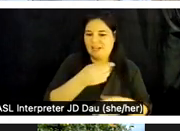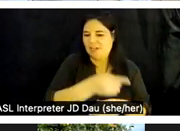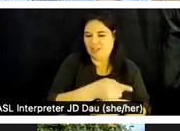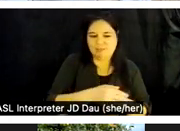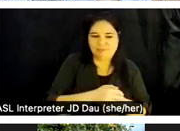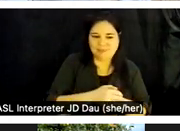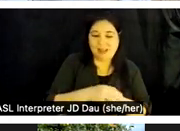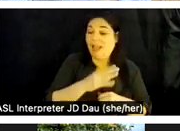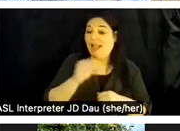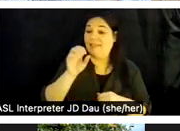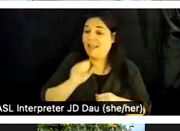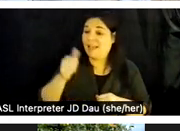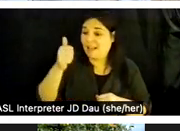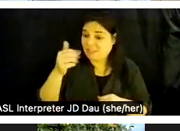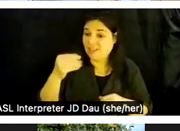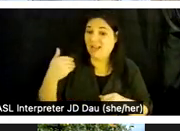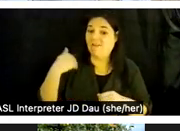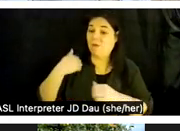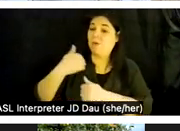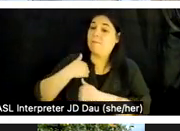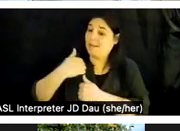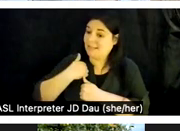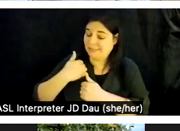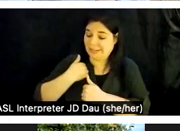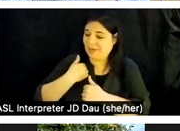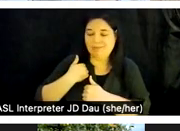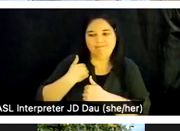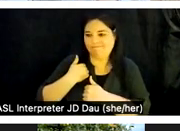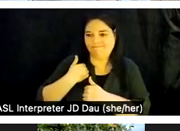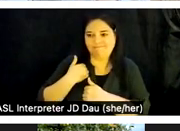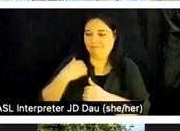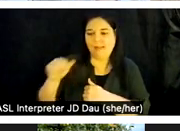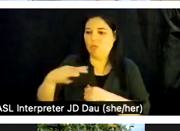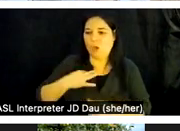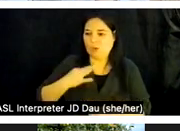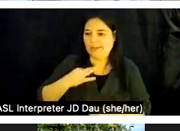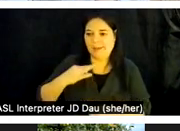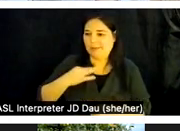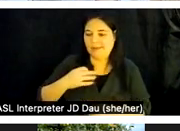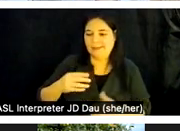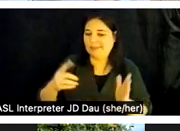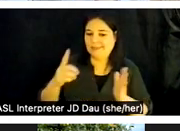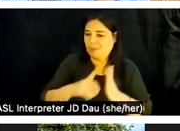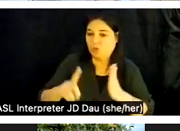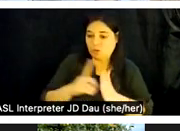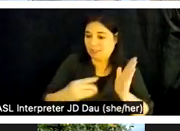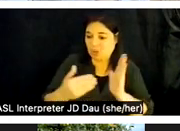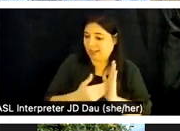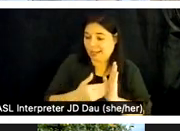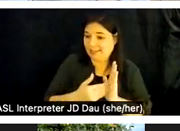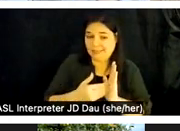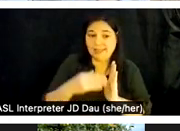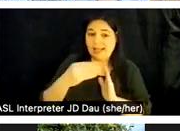as elderly and formerly military applicants, and potentially also the applicant's source